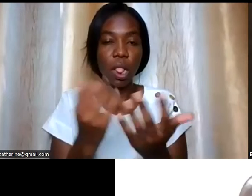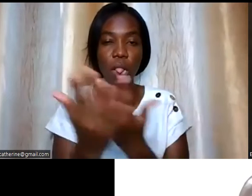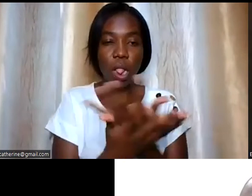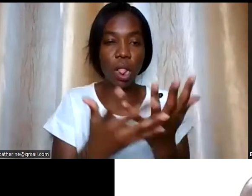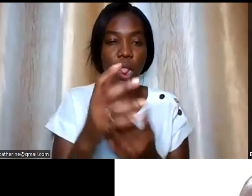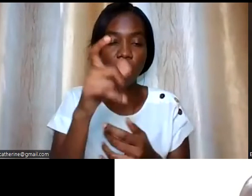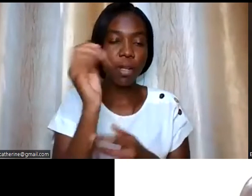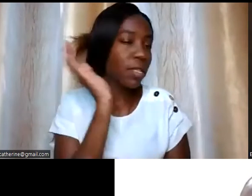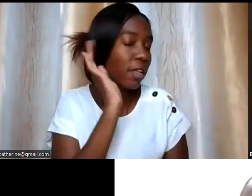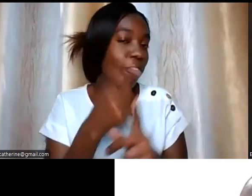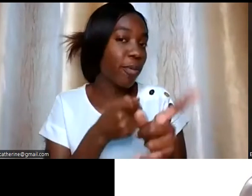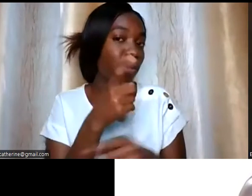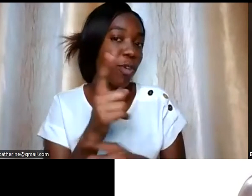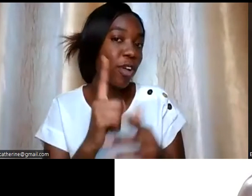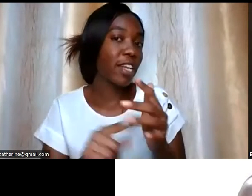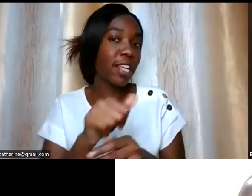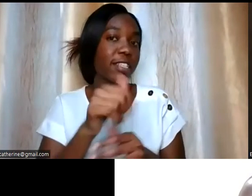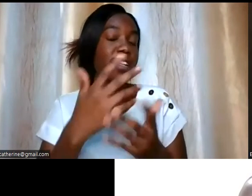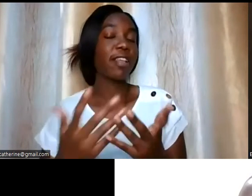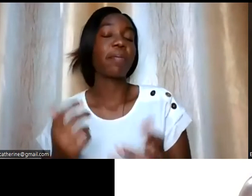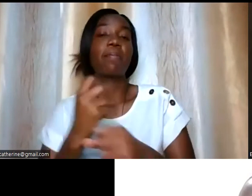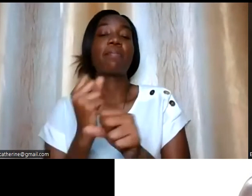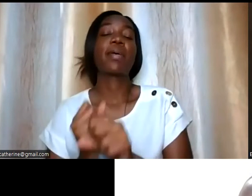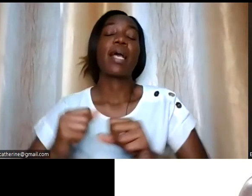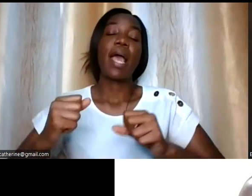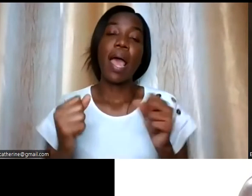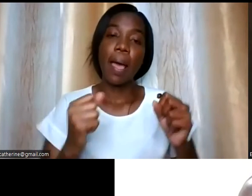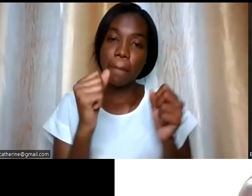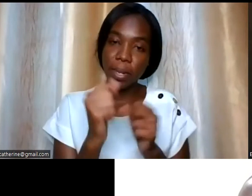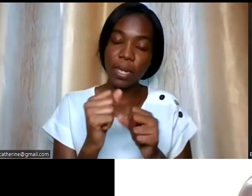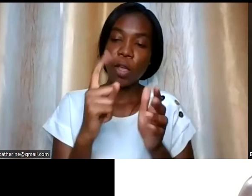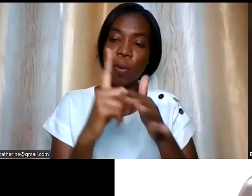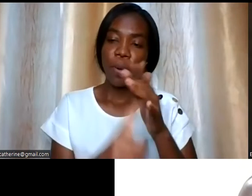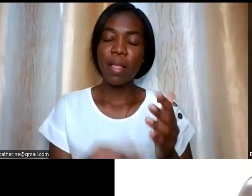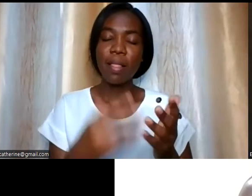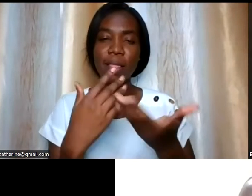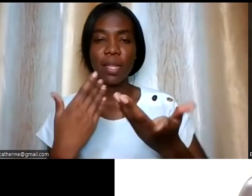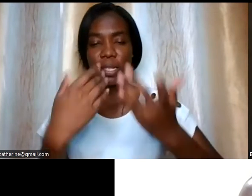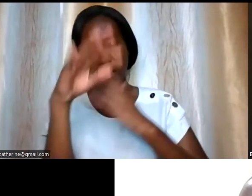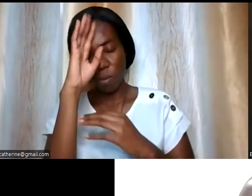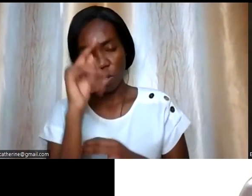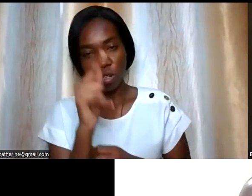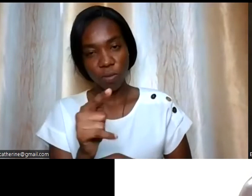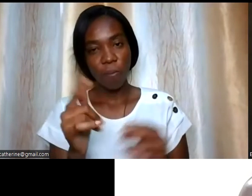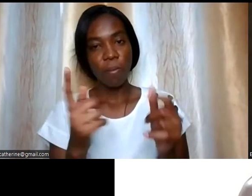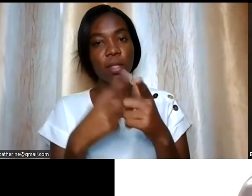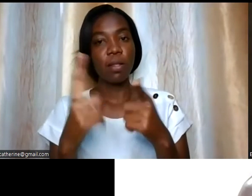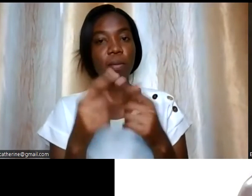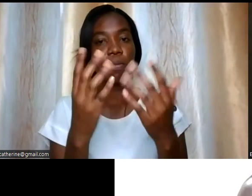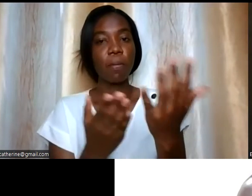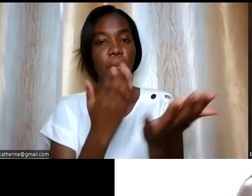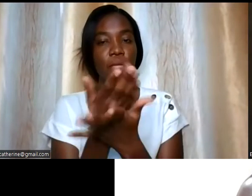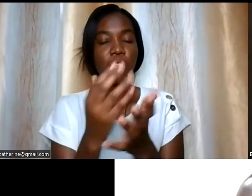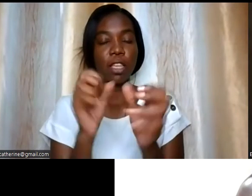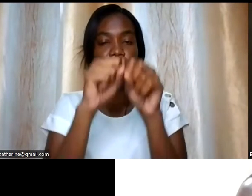you. What are the things that make you happy? What are the things that disappoint you? And then we provide system,